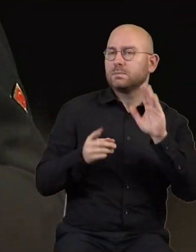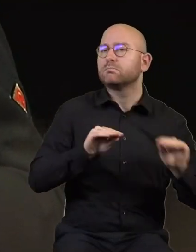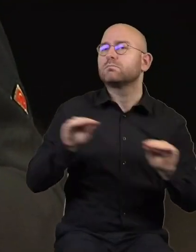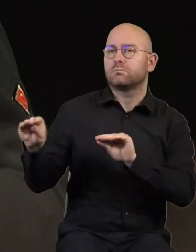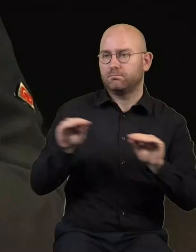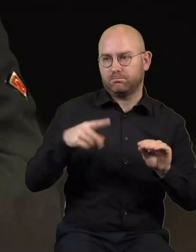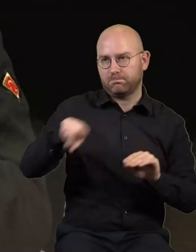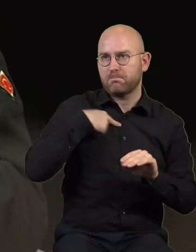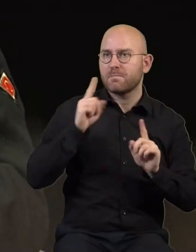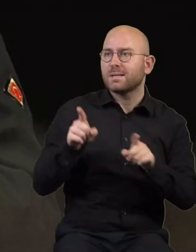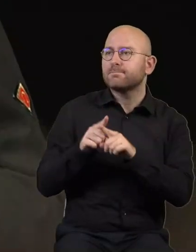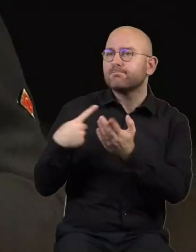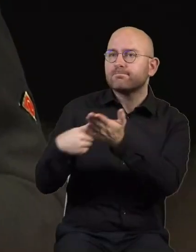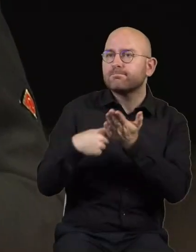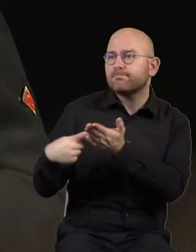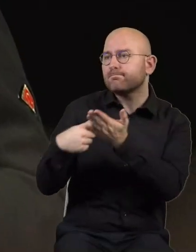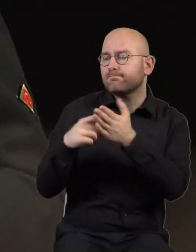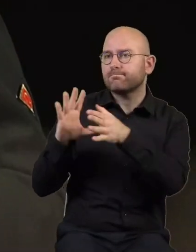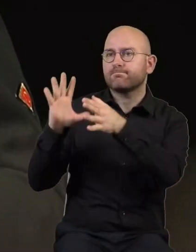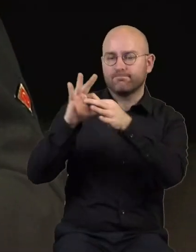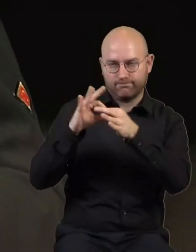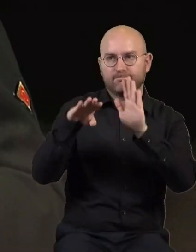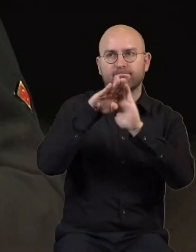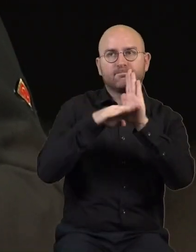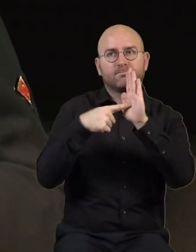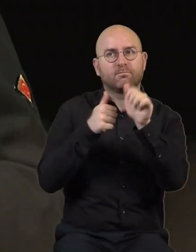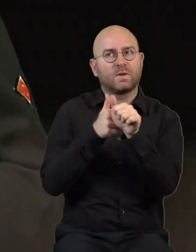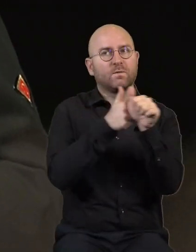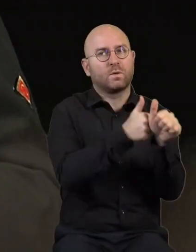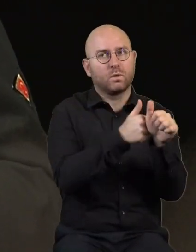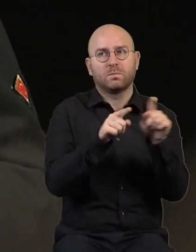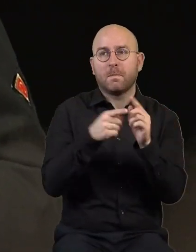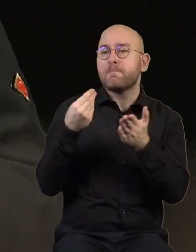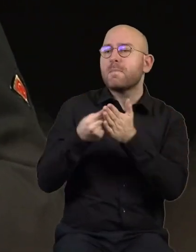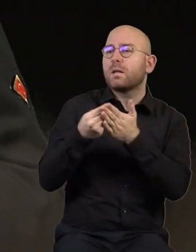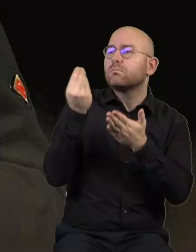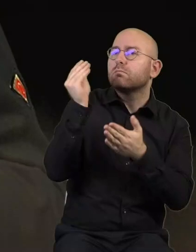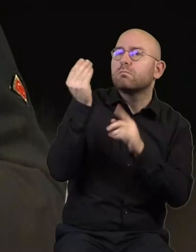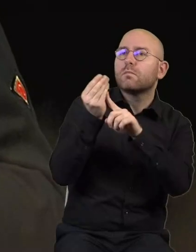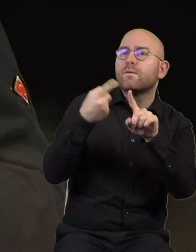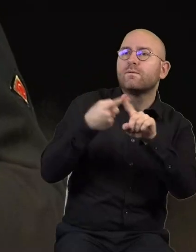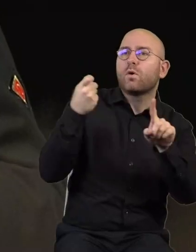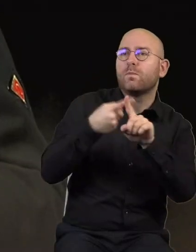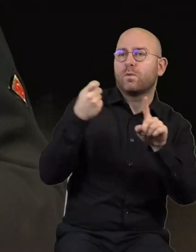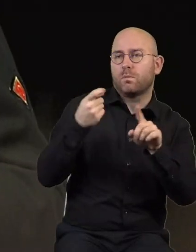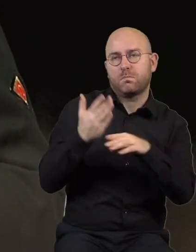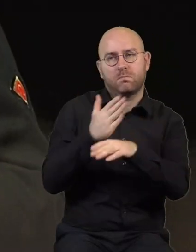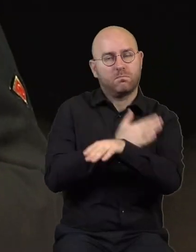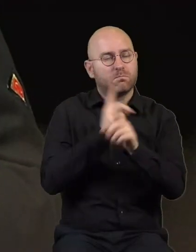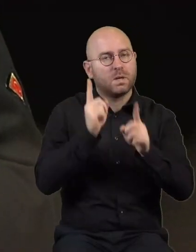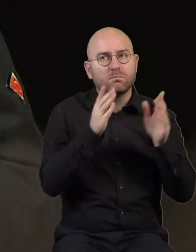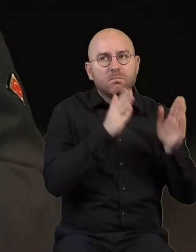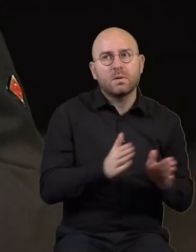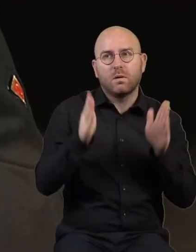for funding. You talked about CEF, you all know about it, but so we closely collaborate or work together